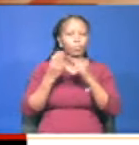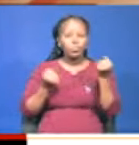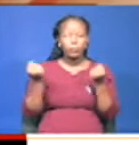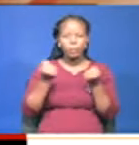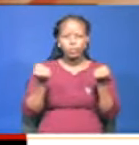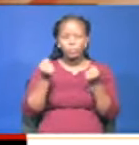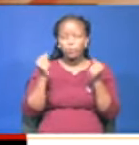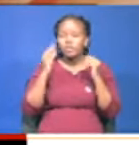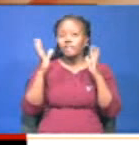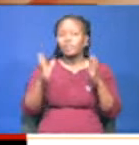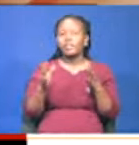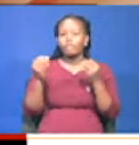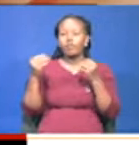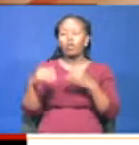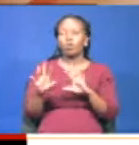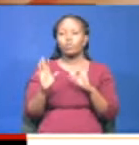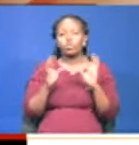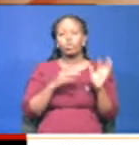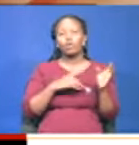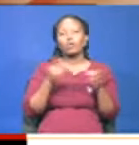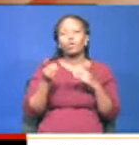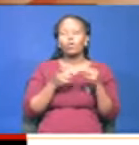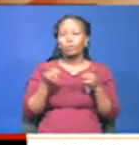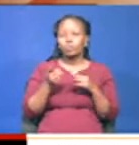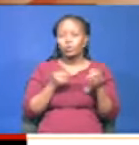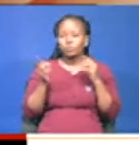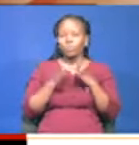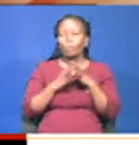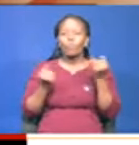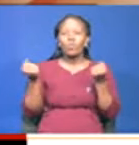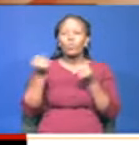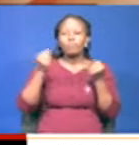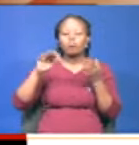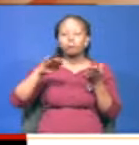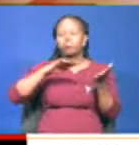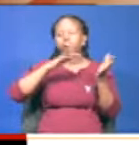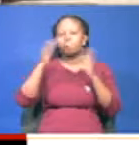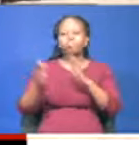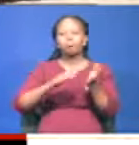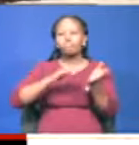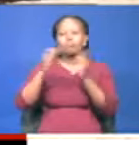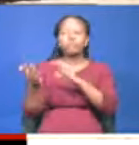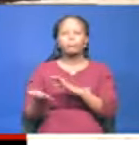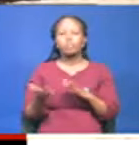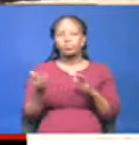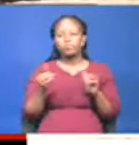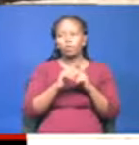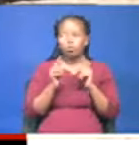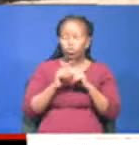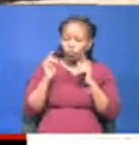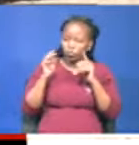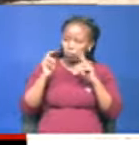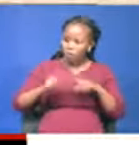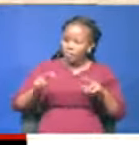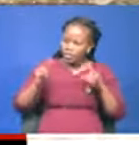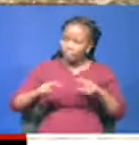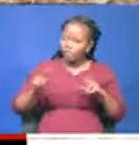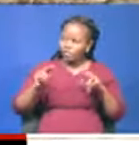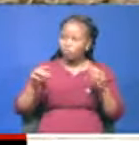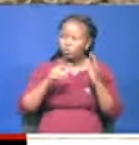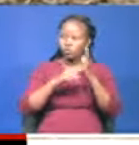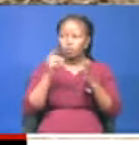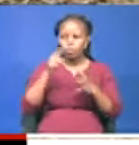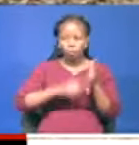as a result, the vehicle veered off the road and rolled several times. Initial investigations have indicated that the Matatu